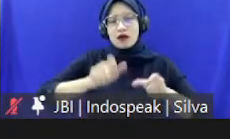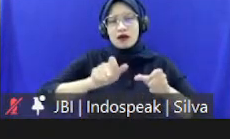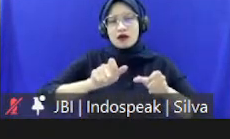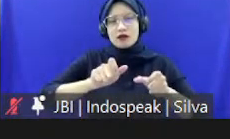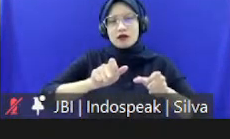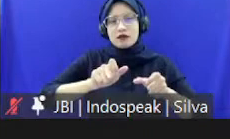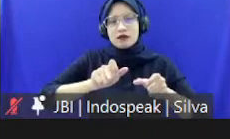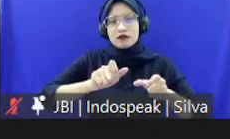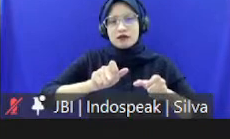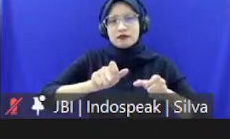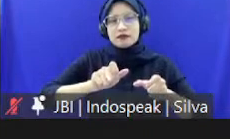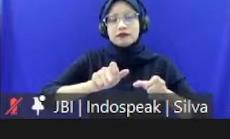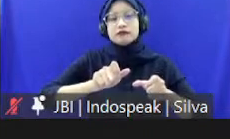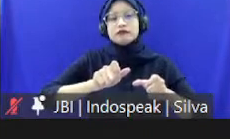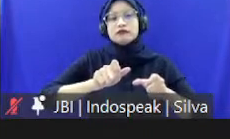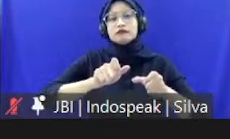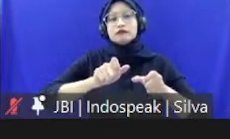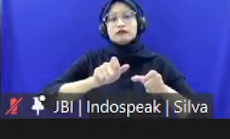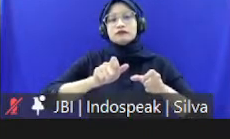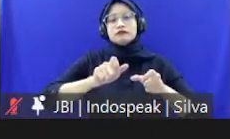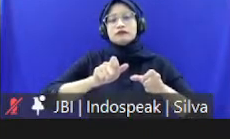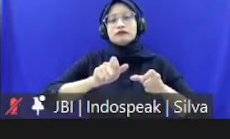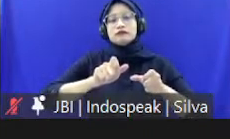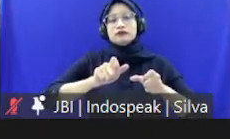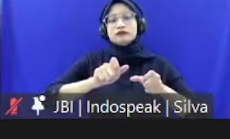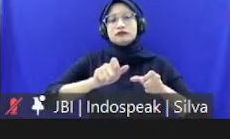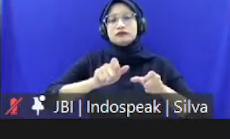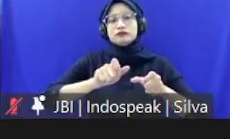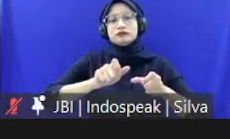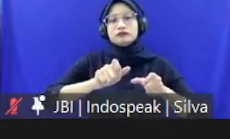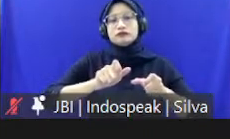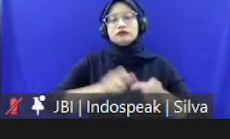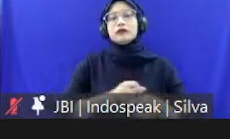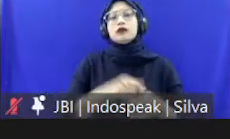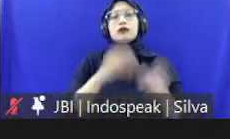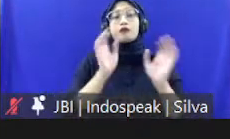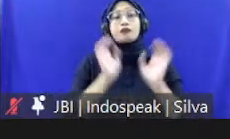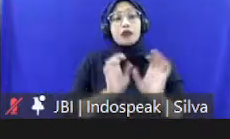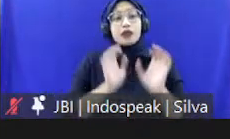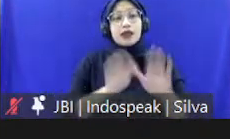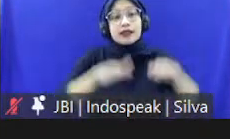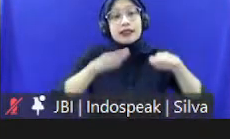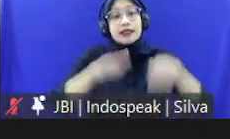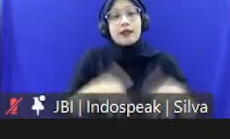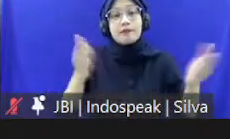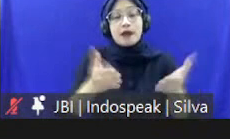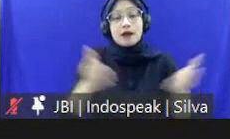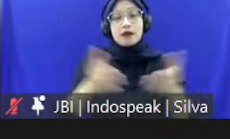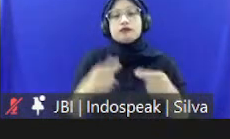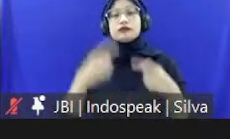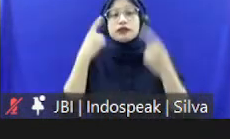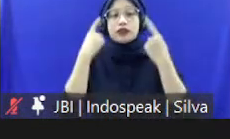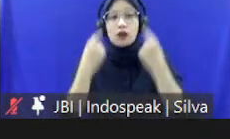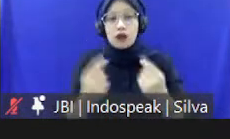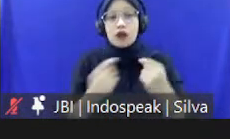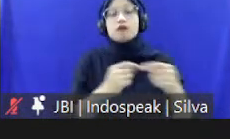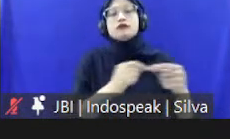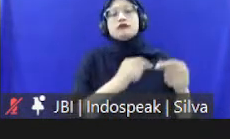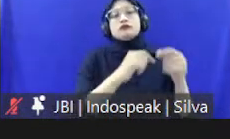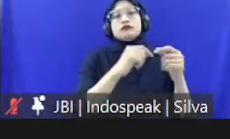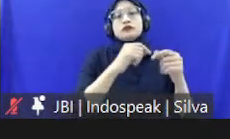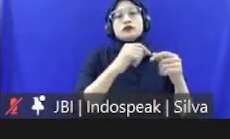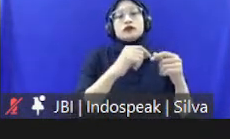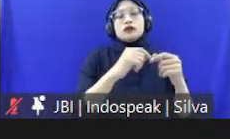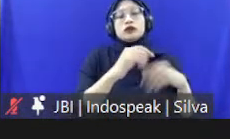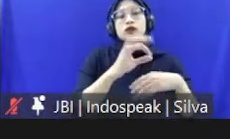in Java, in North Sumatra, and in South Sulawesi. Most of what people reported are finding